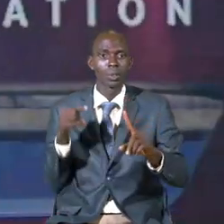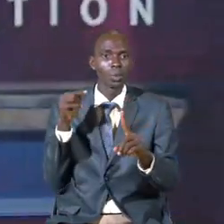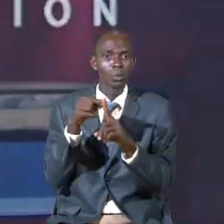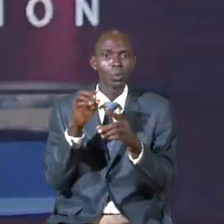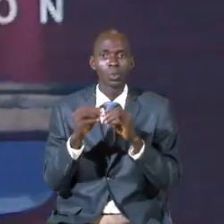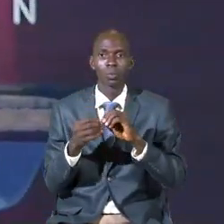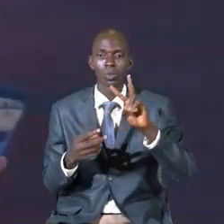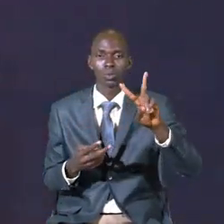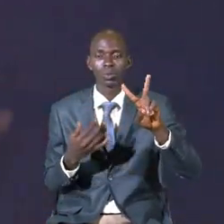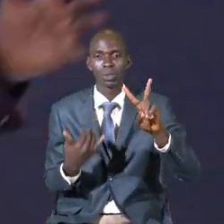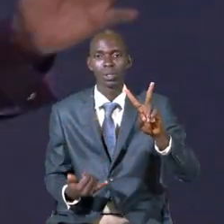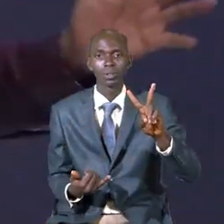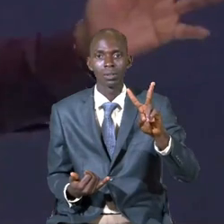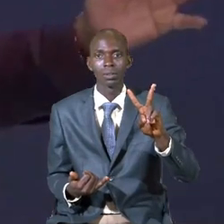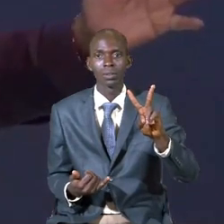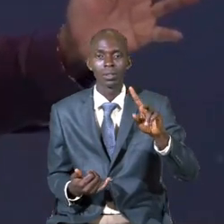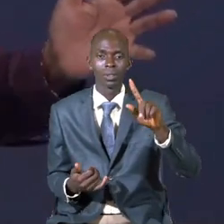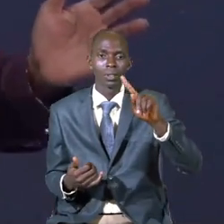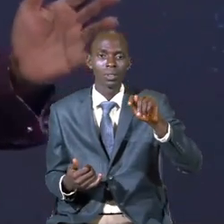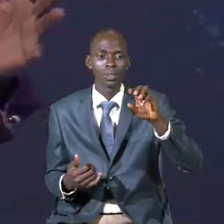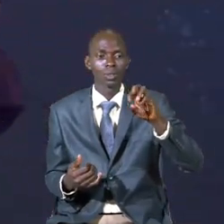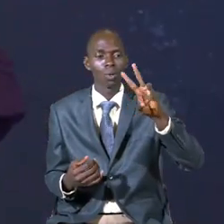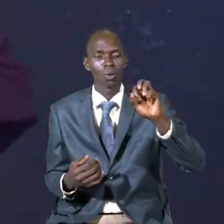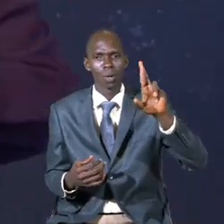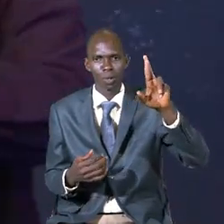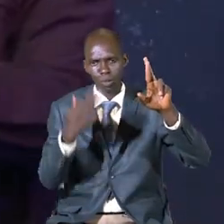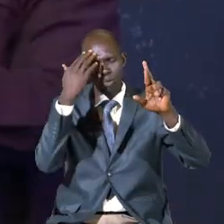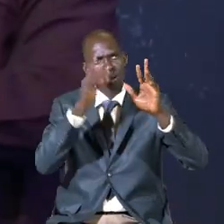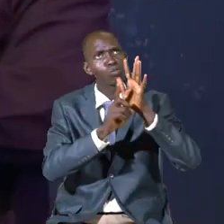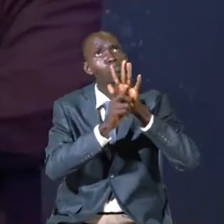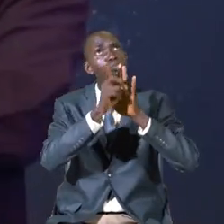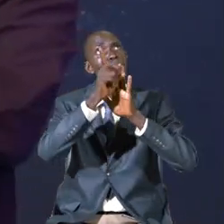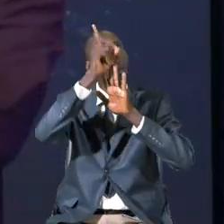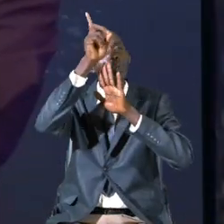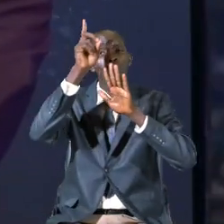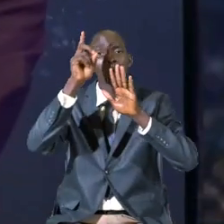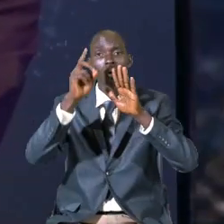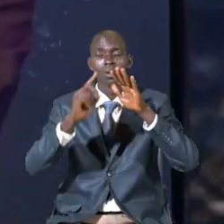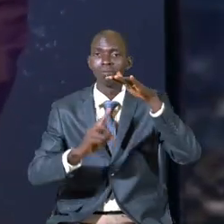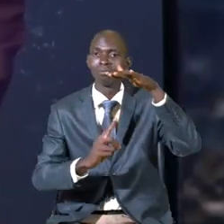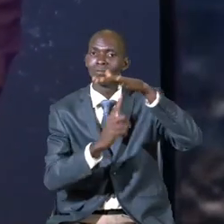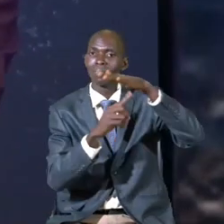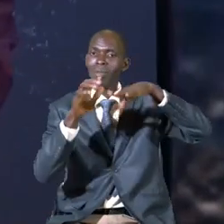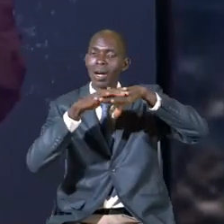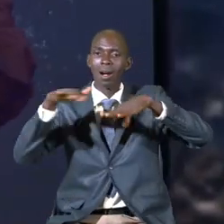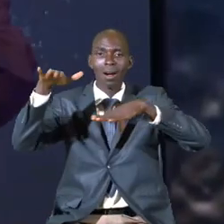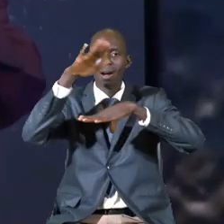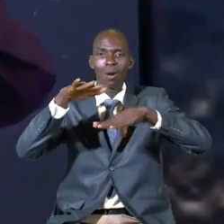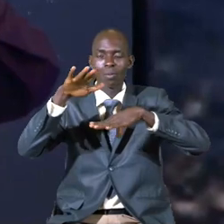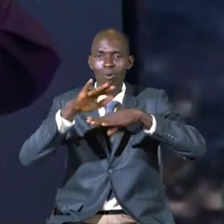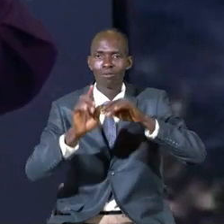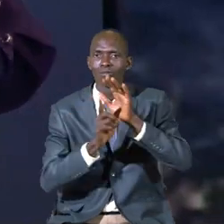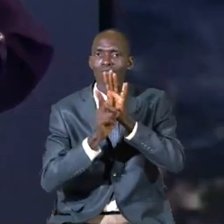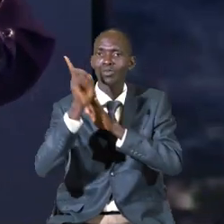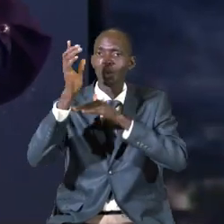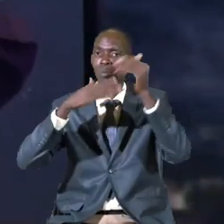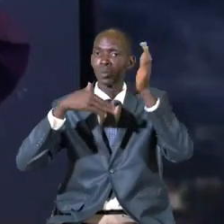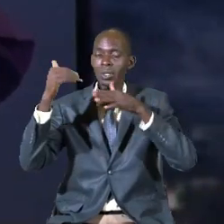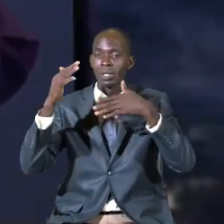towering you know a tower and you see that tower up there and what you have learned